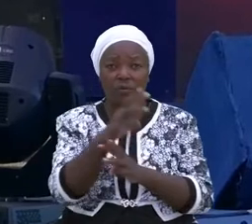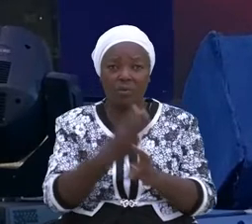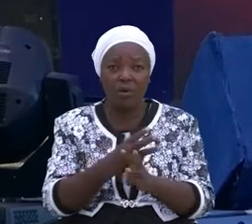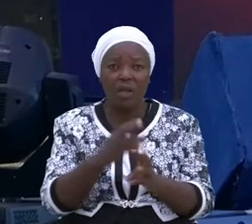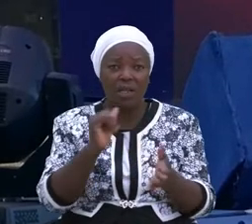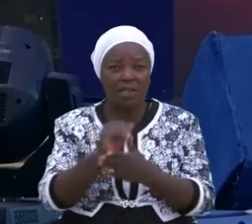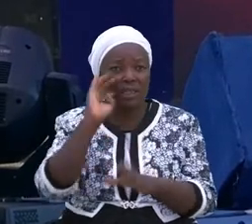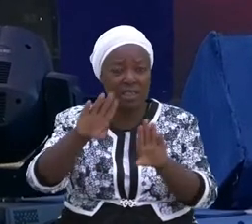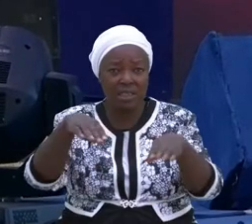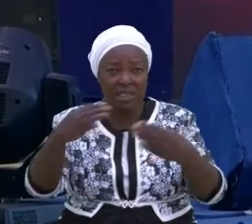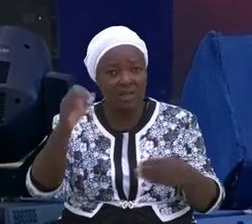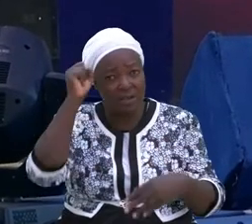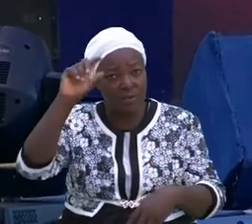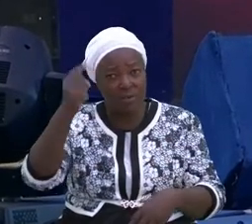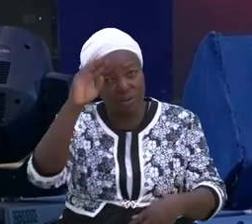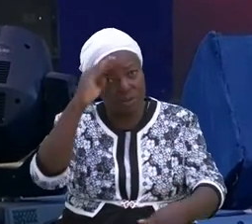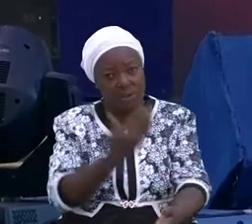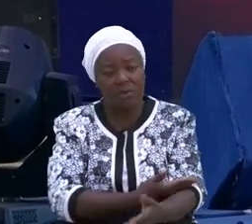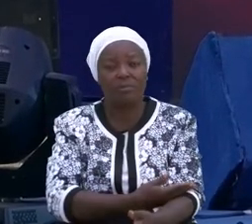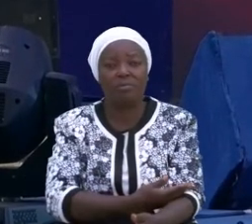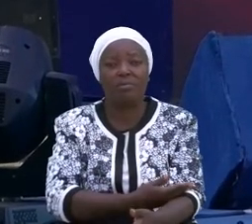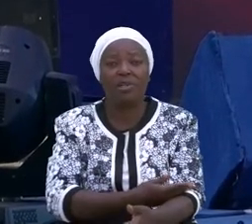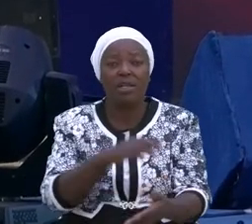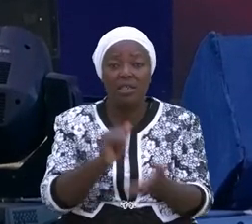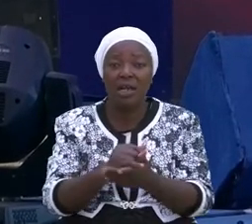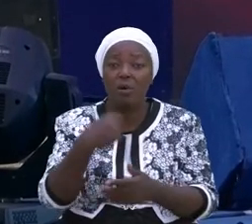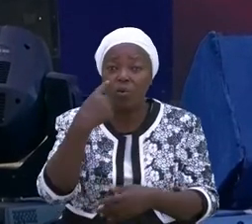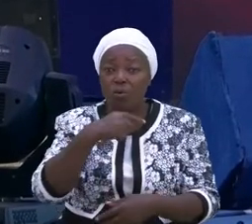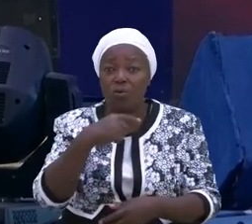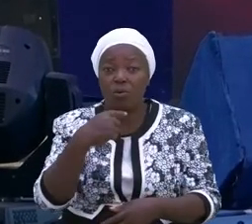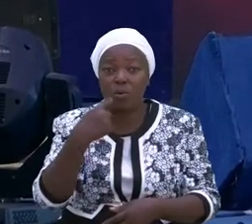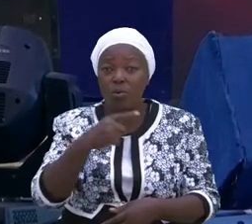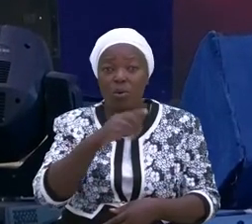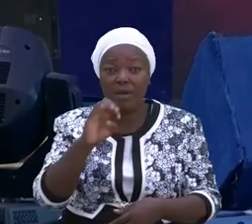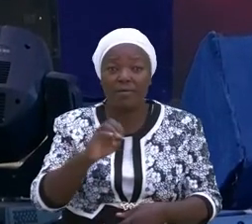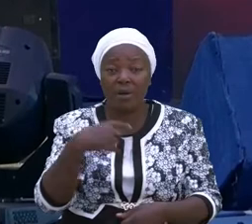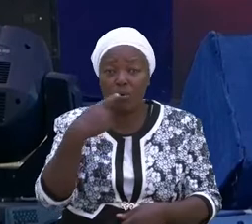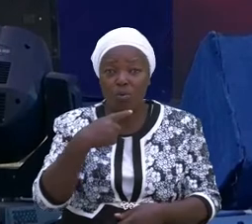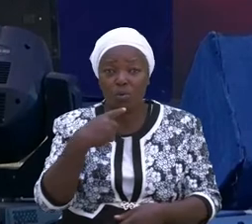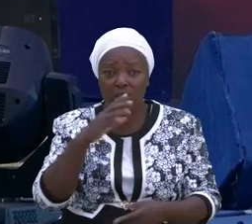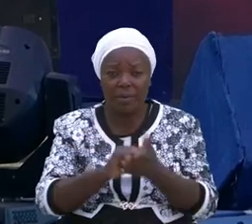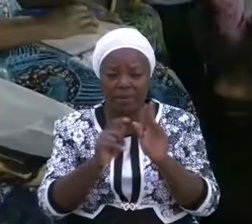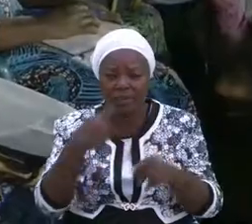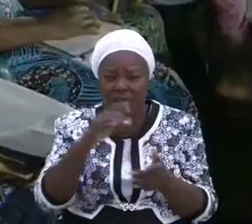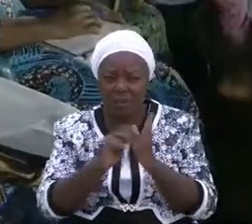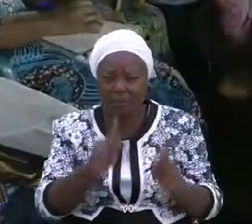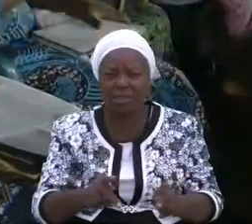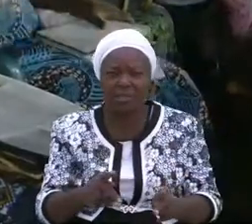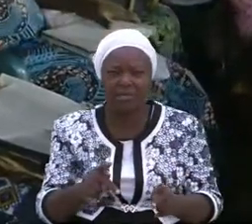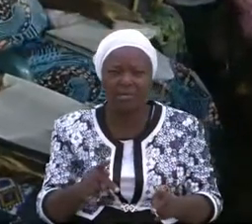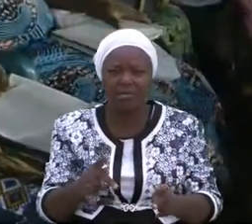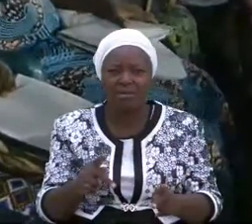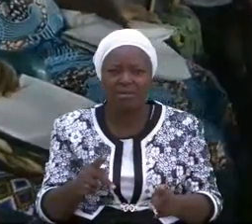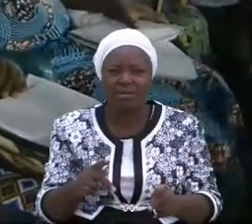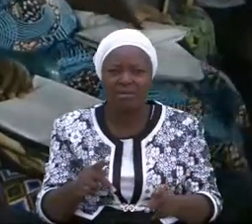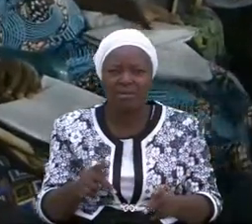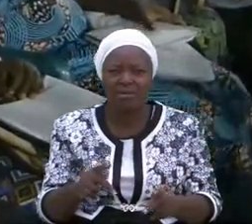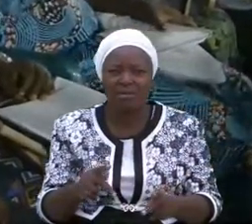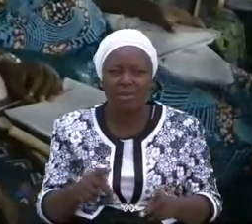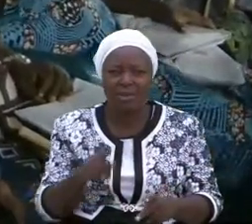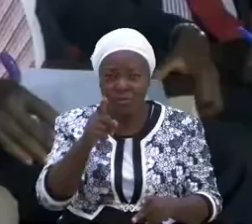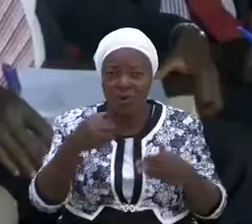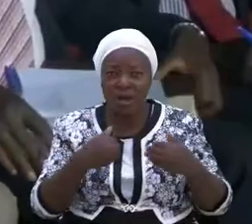gave his only begotten son, that whosoever, who is the whosoever? You are the man